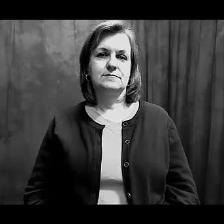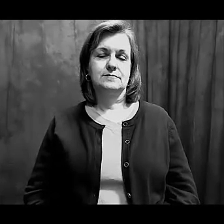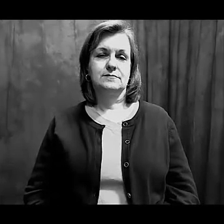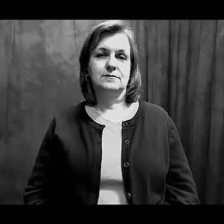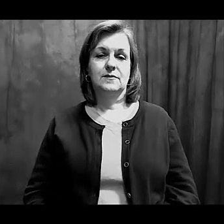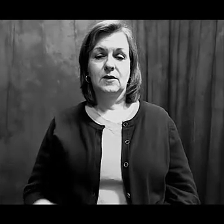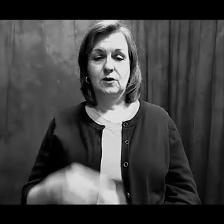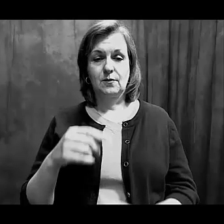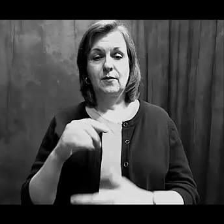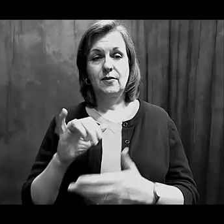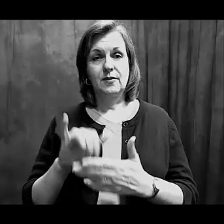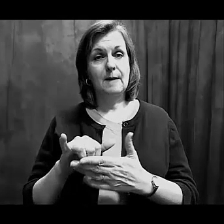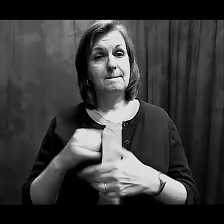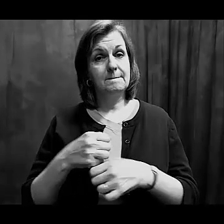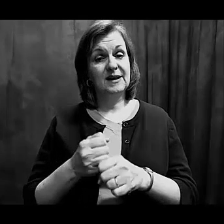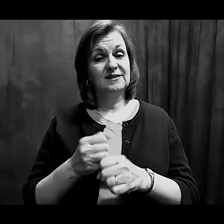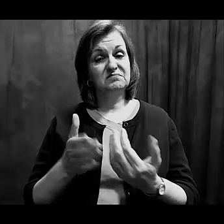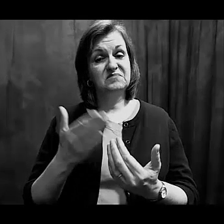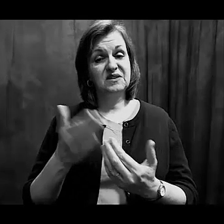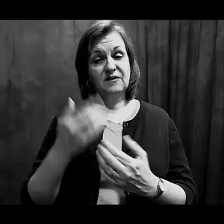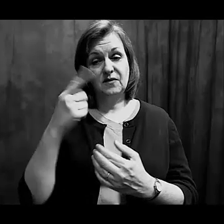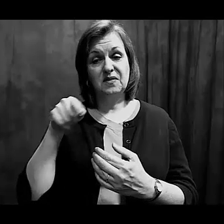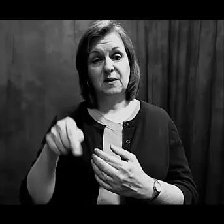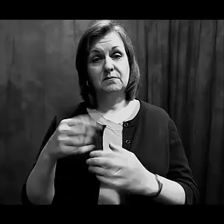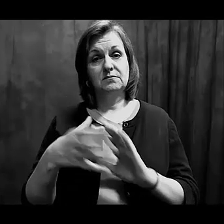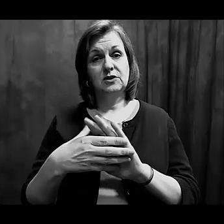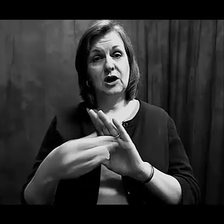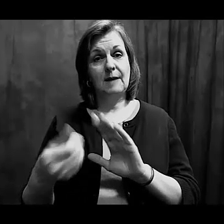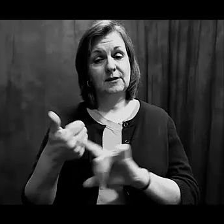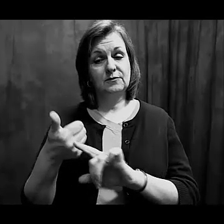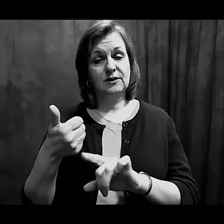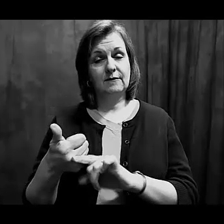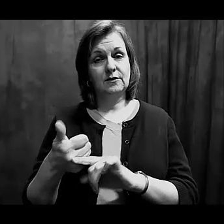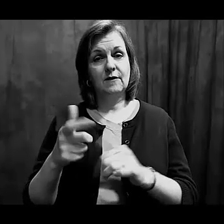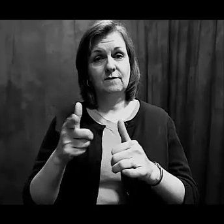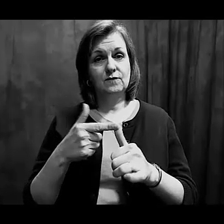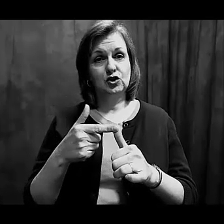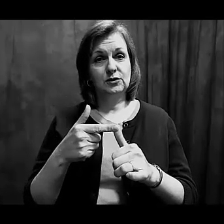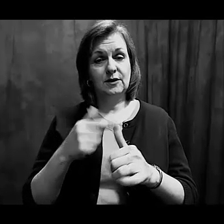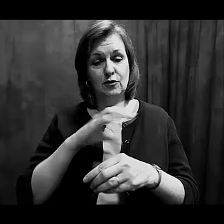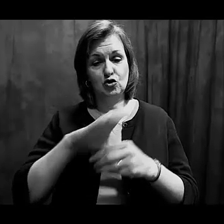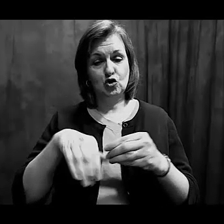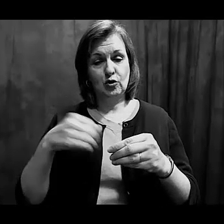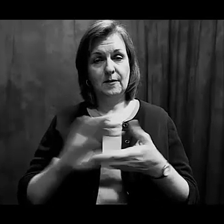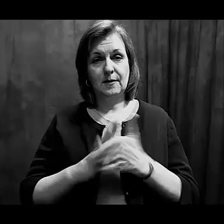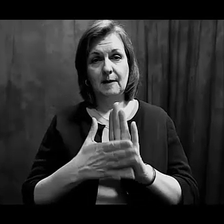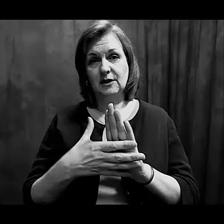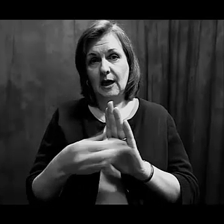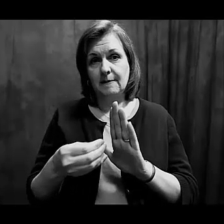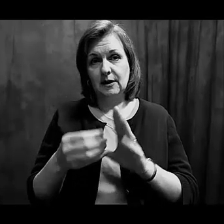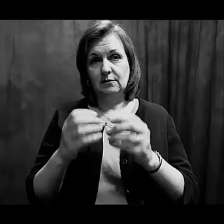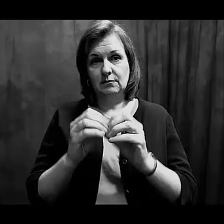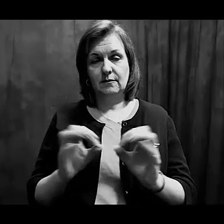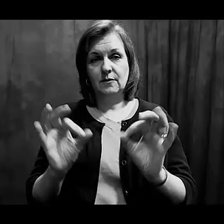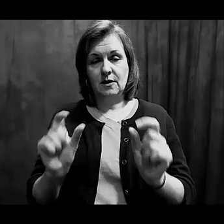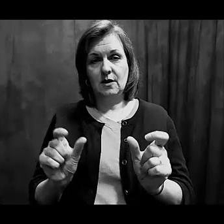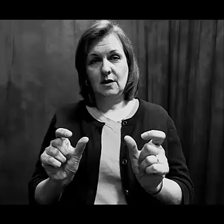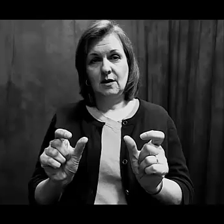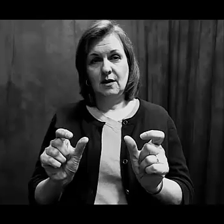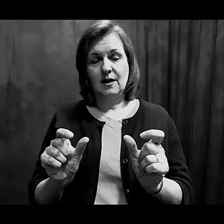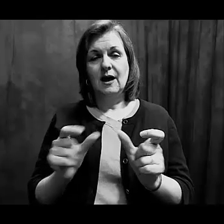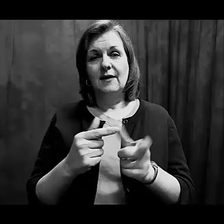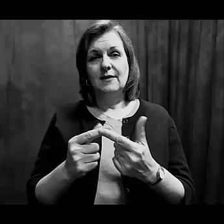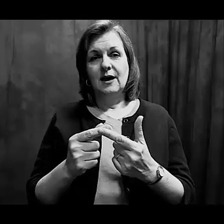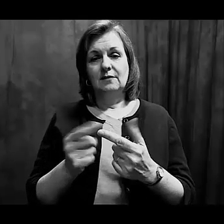So these traits allow them to simply just replicate themselves. So starting with a replication of the